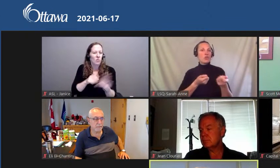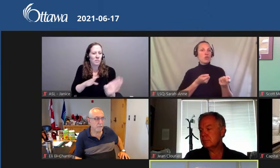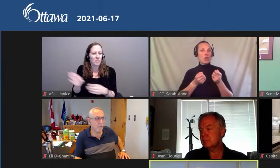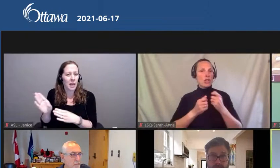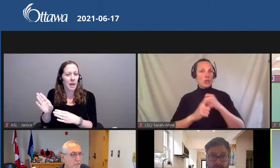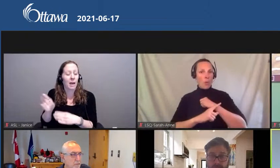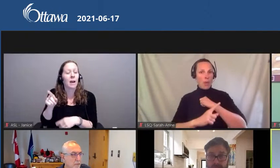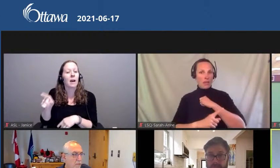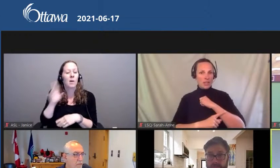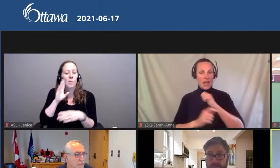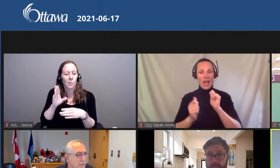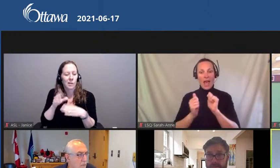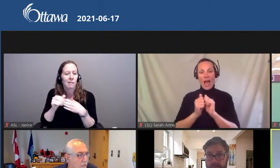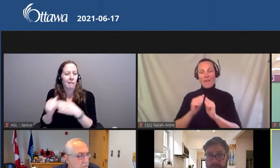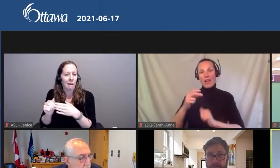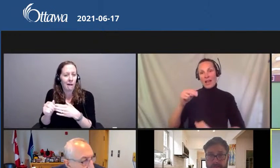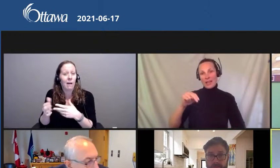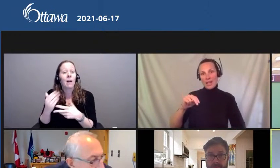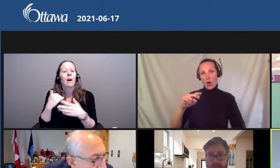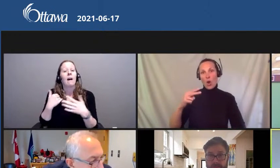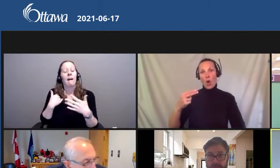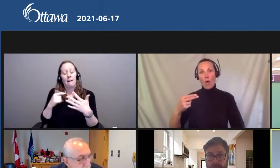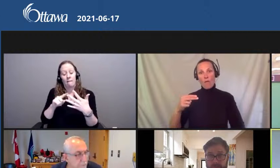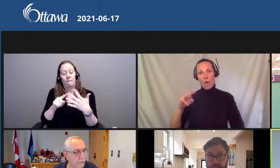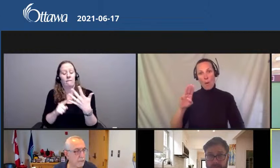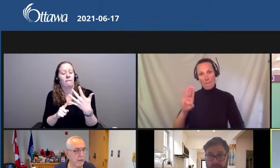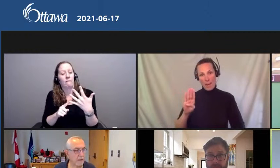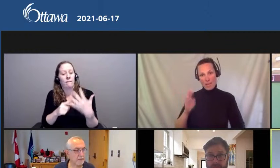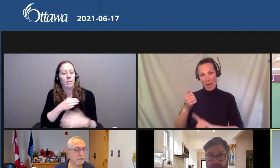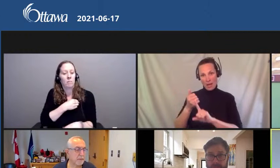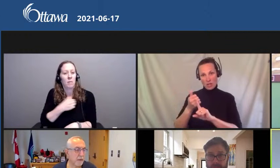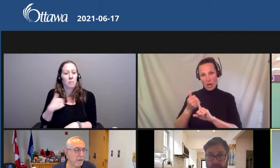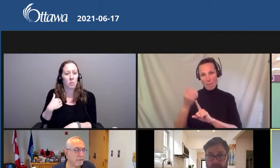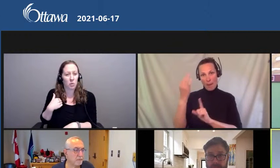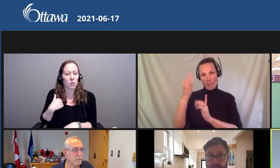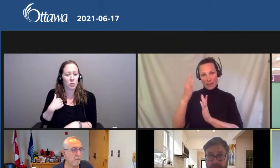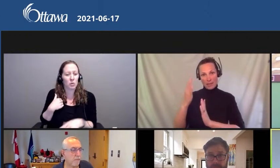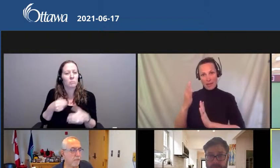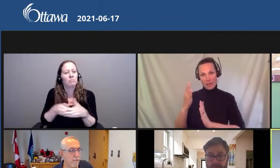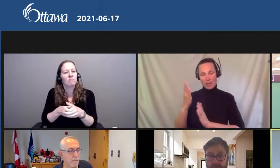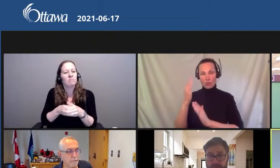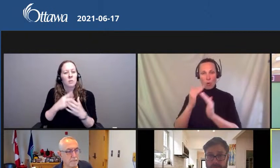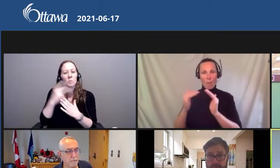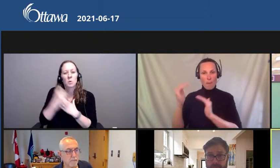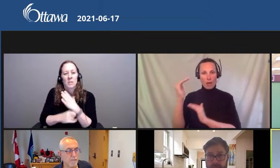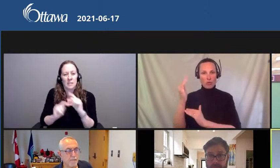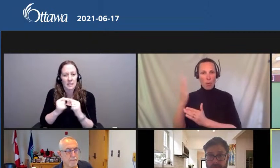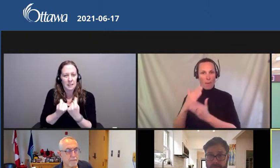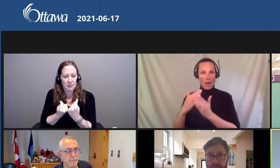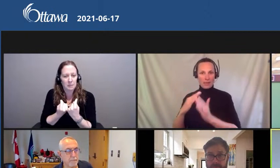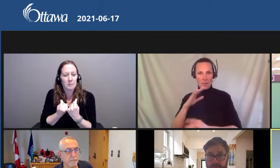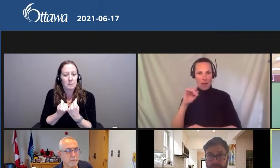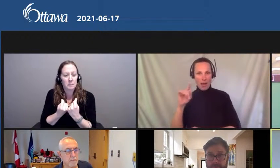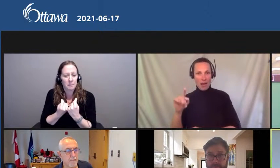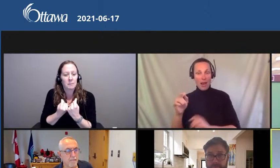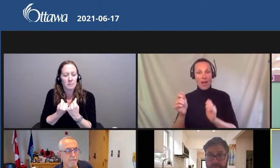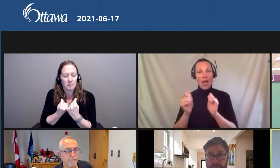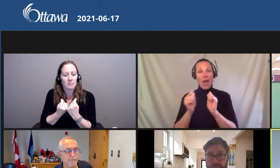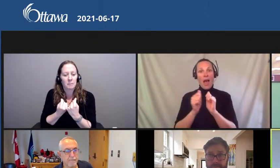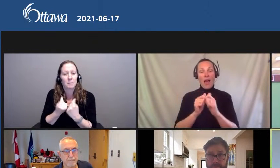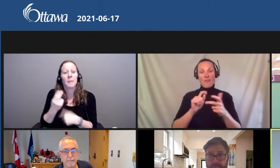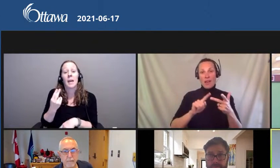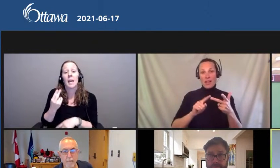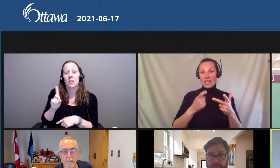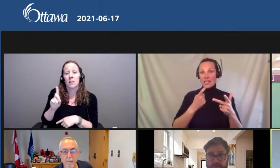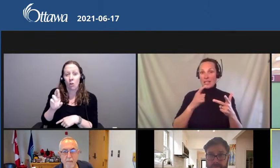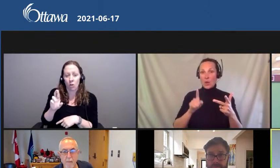presentation. Also joining us are 3 members of the core project team, members of HDR